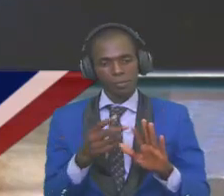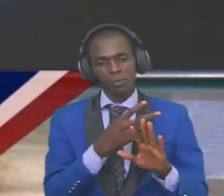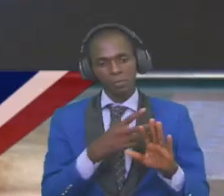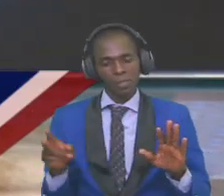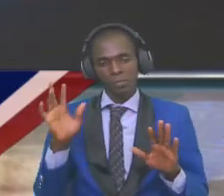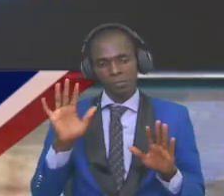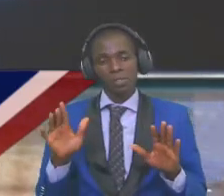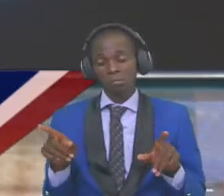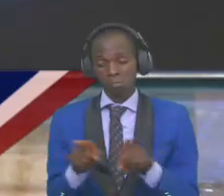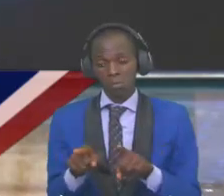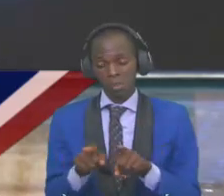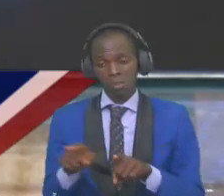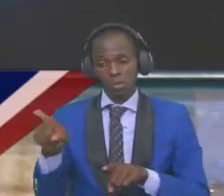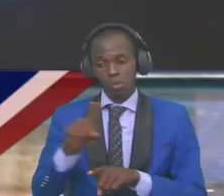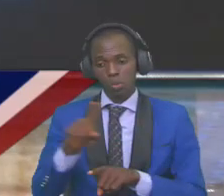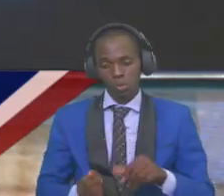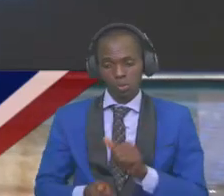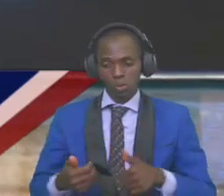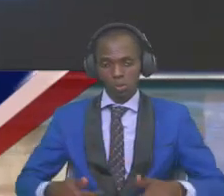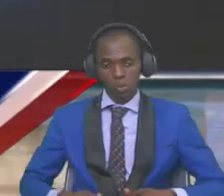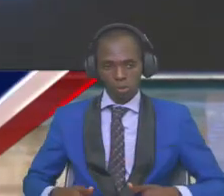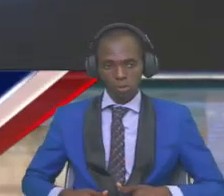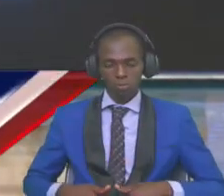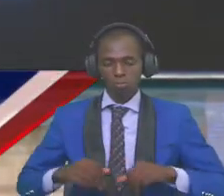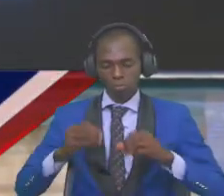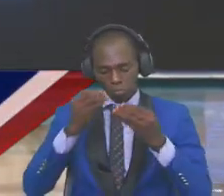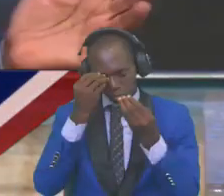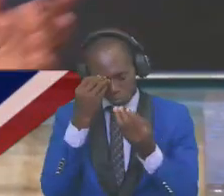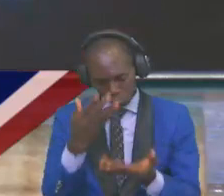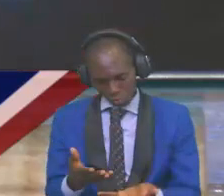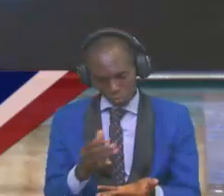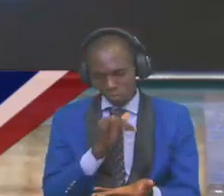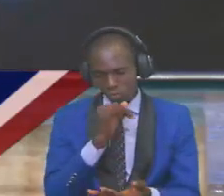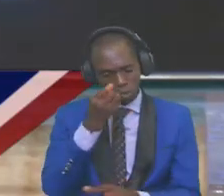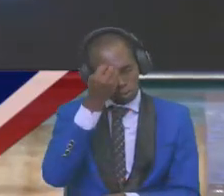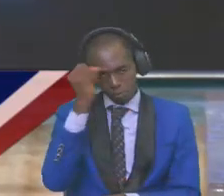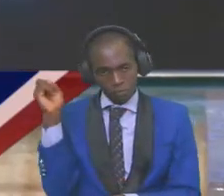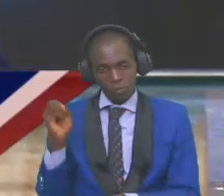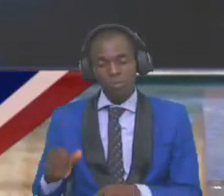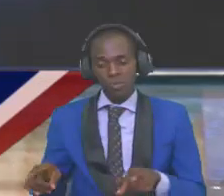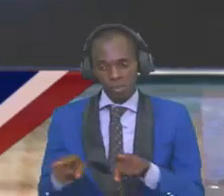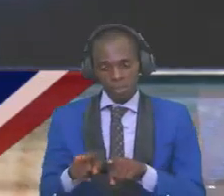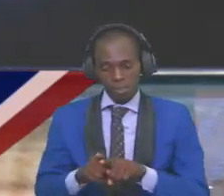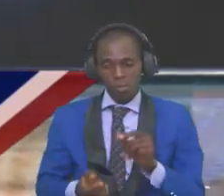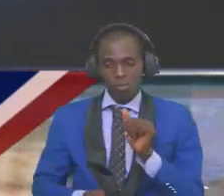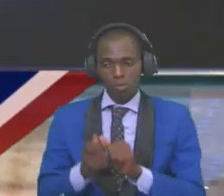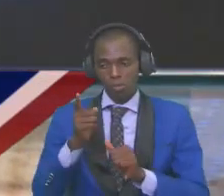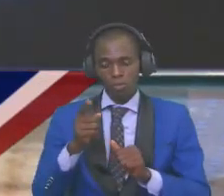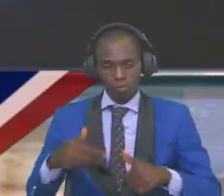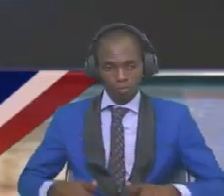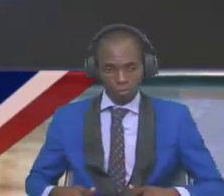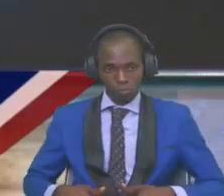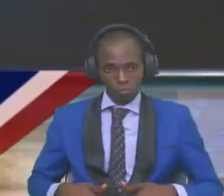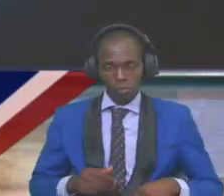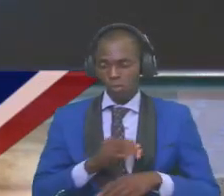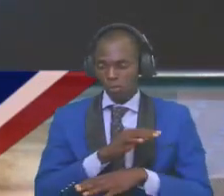younger, submit, don't rebel. Likewise ye younger, submit,